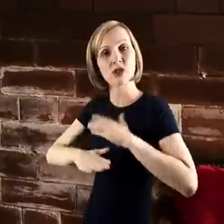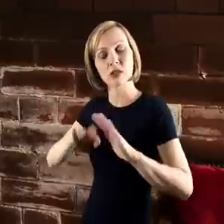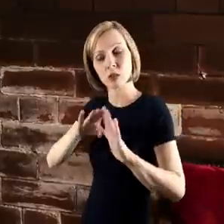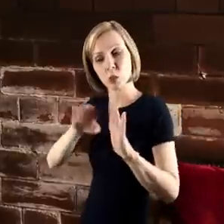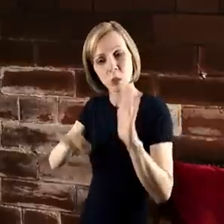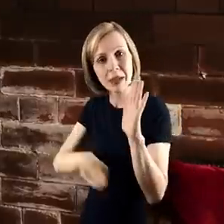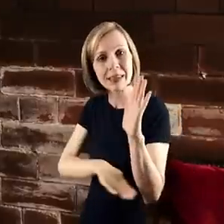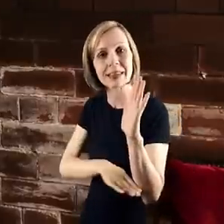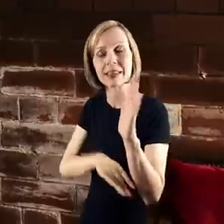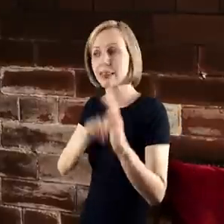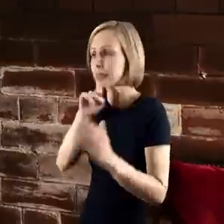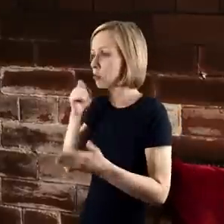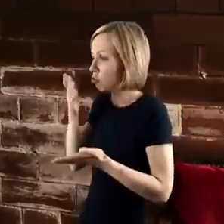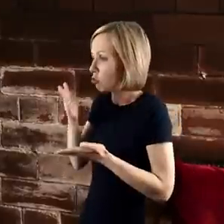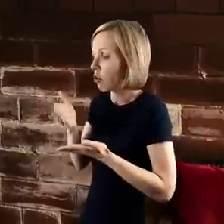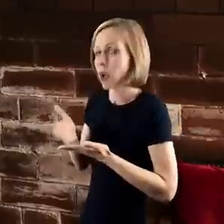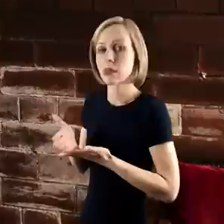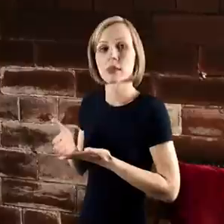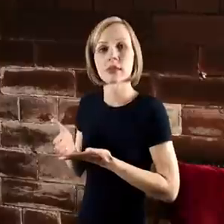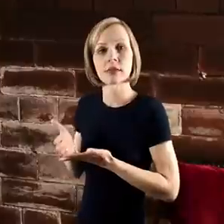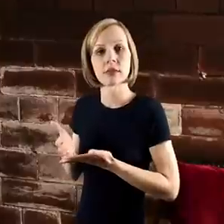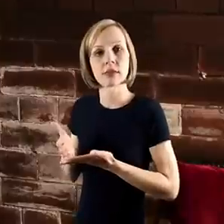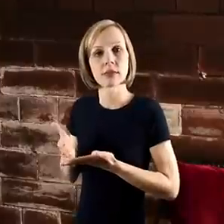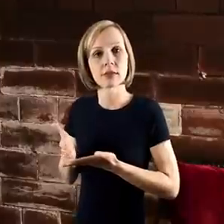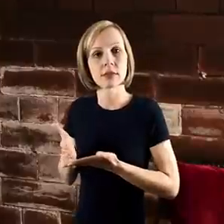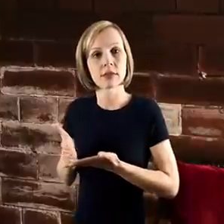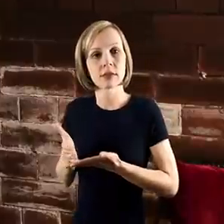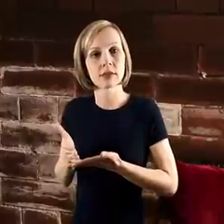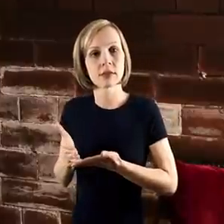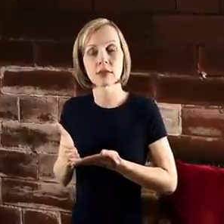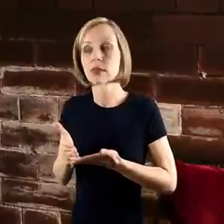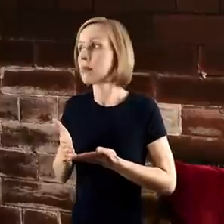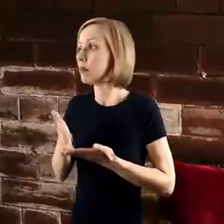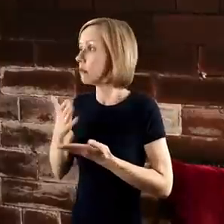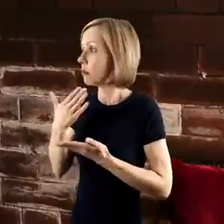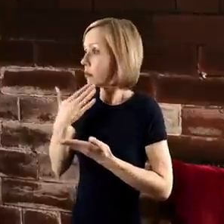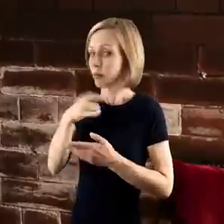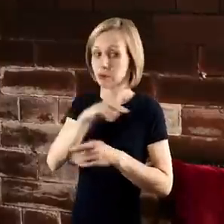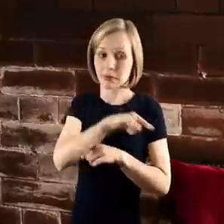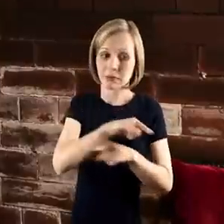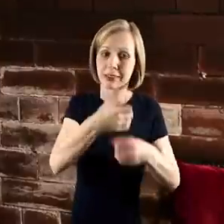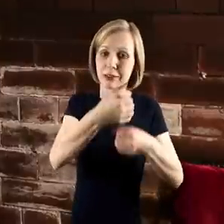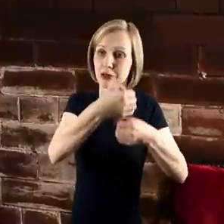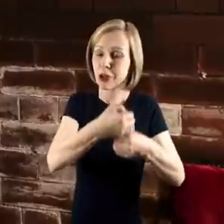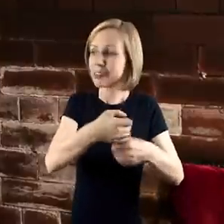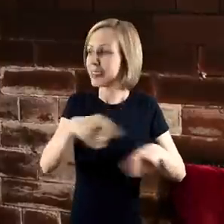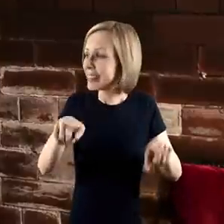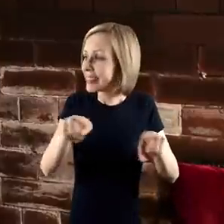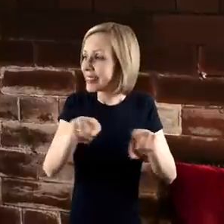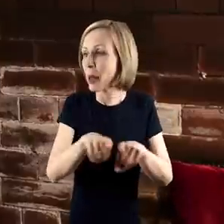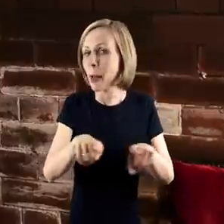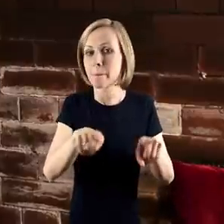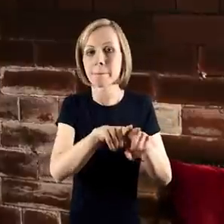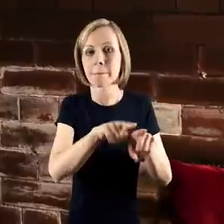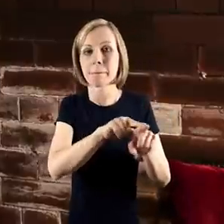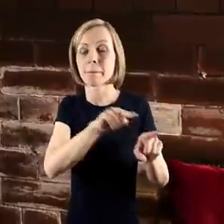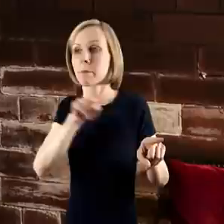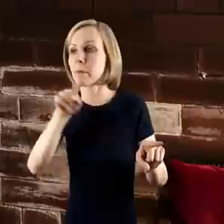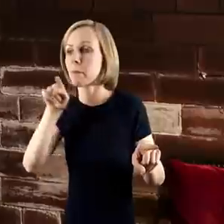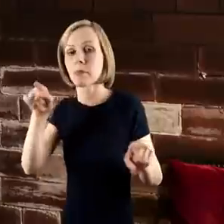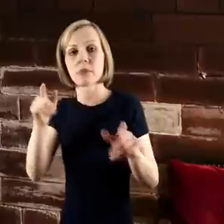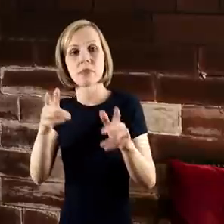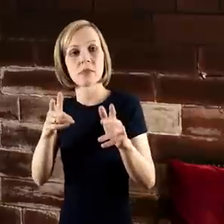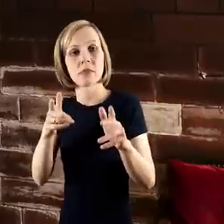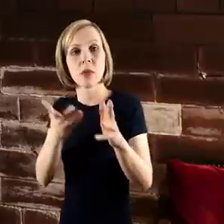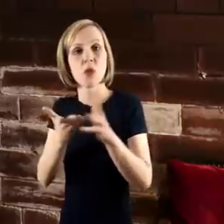trust, so guide your church in her ways. She showed her beloved Son in his human family